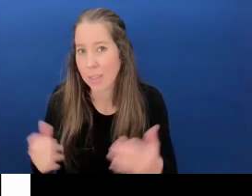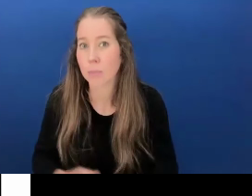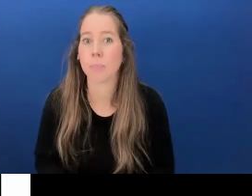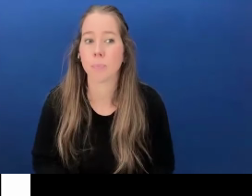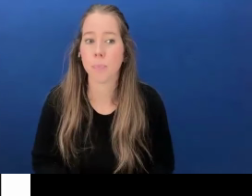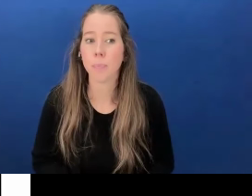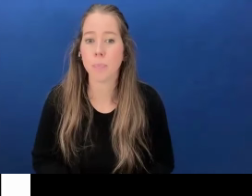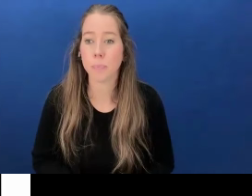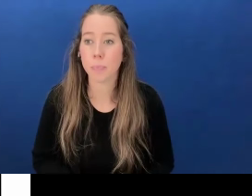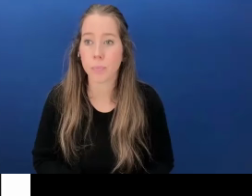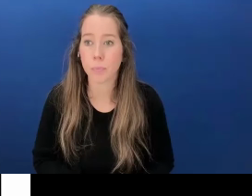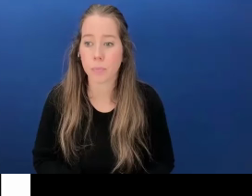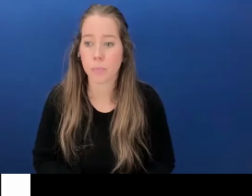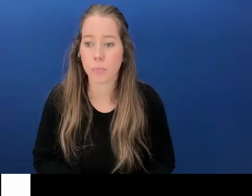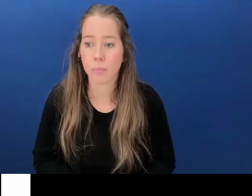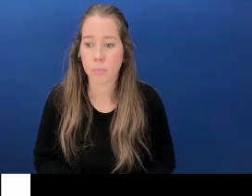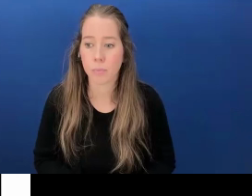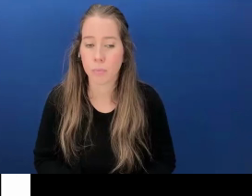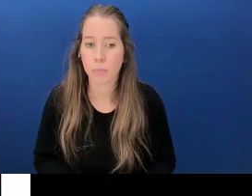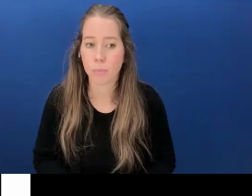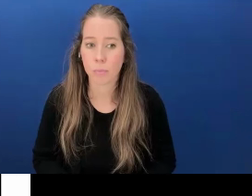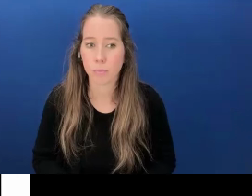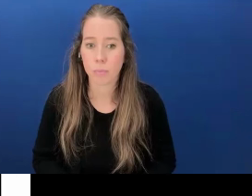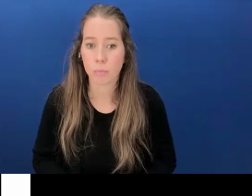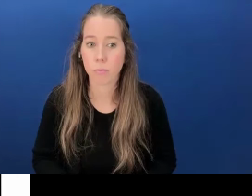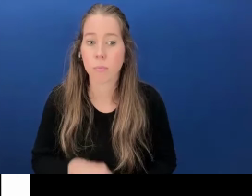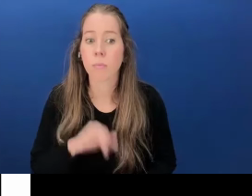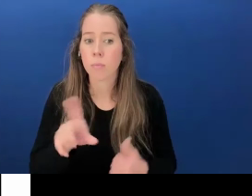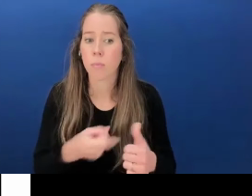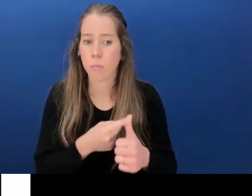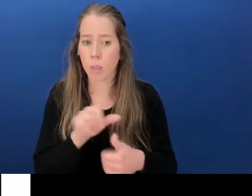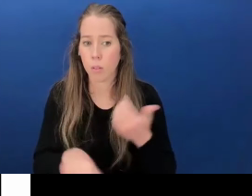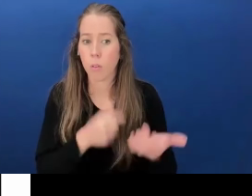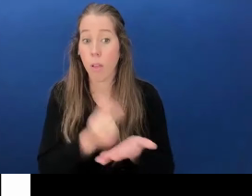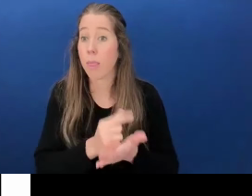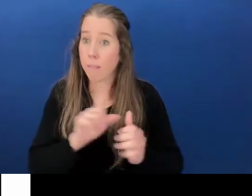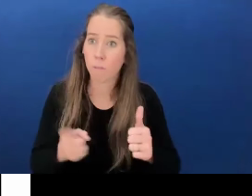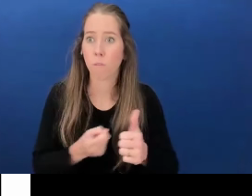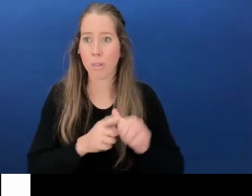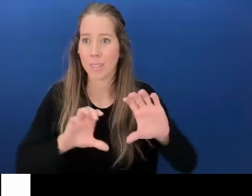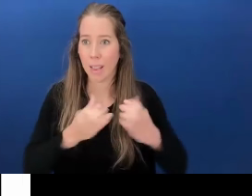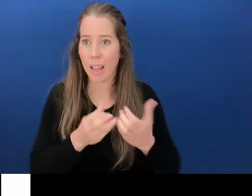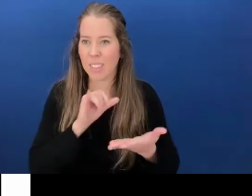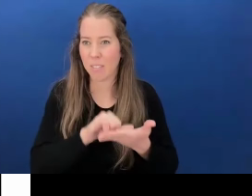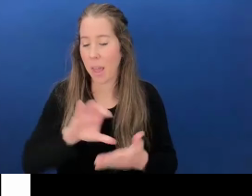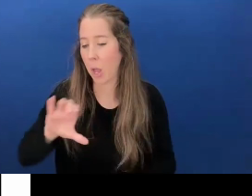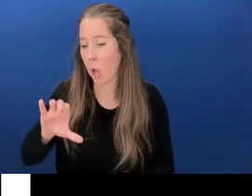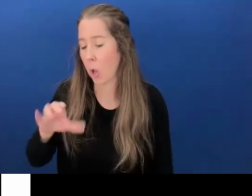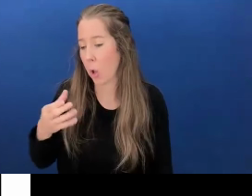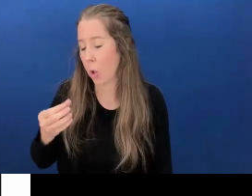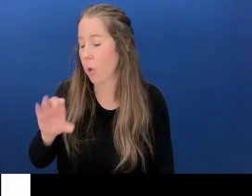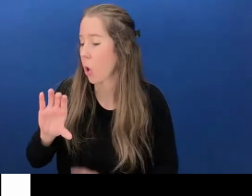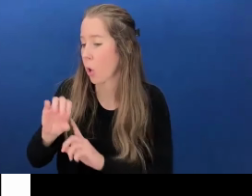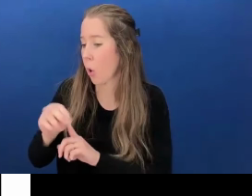So this actually was this is from the first graduation of the first class of this cohort. That was just in June of this